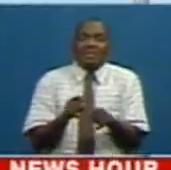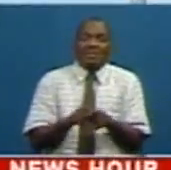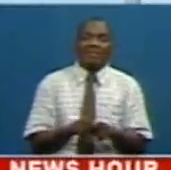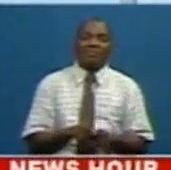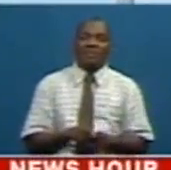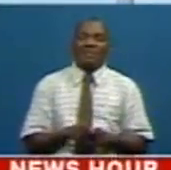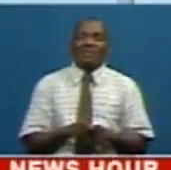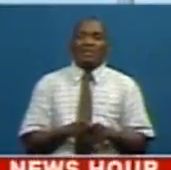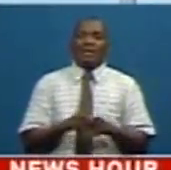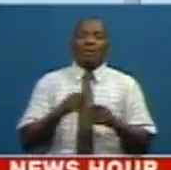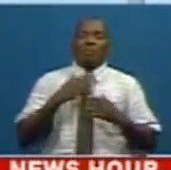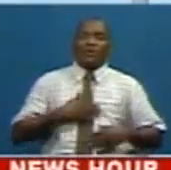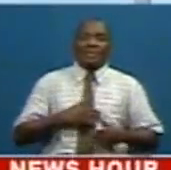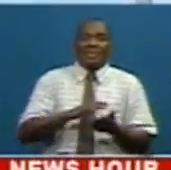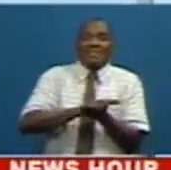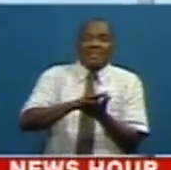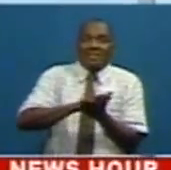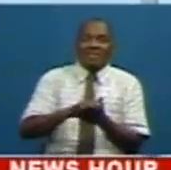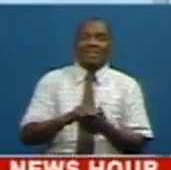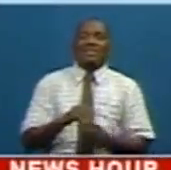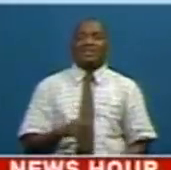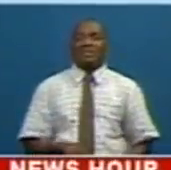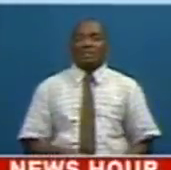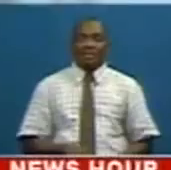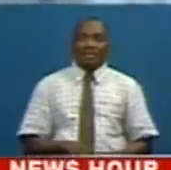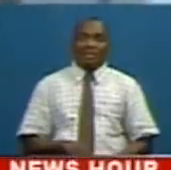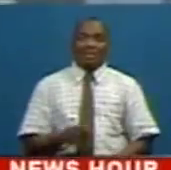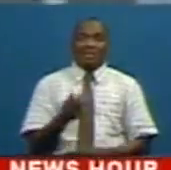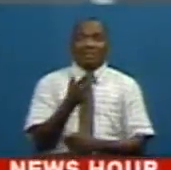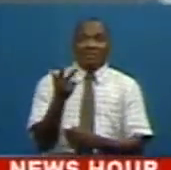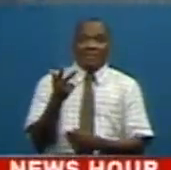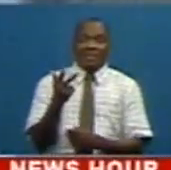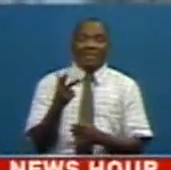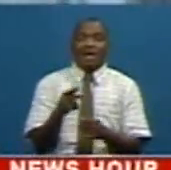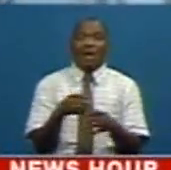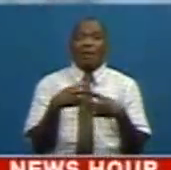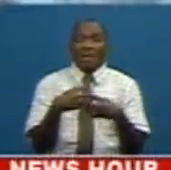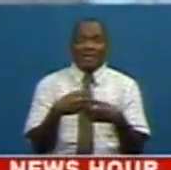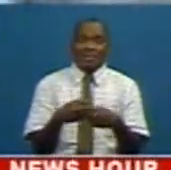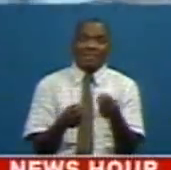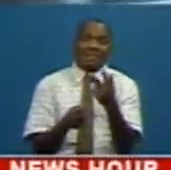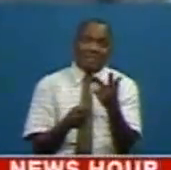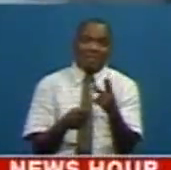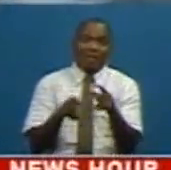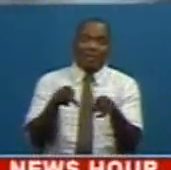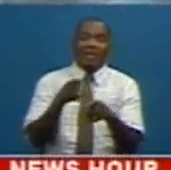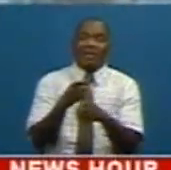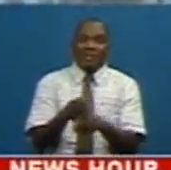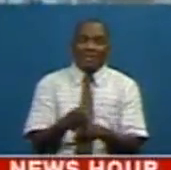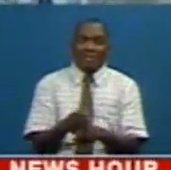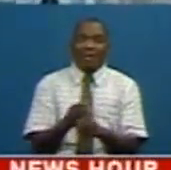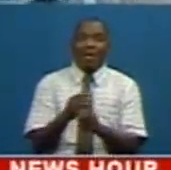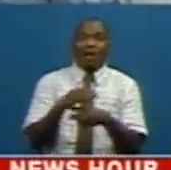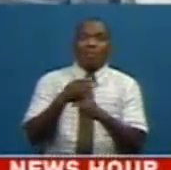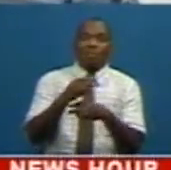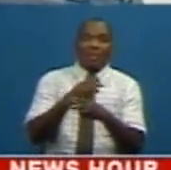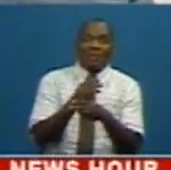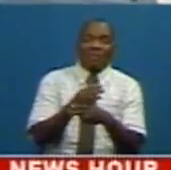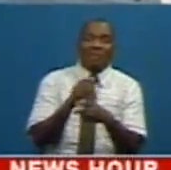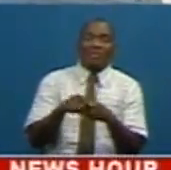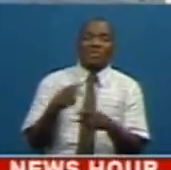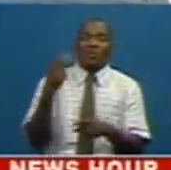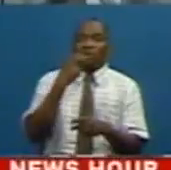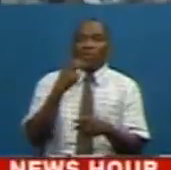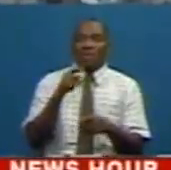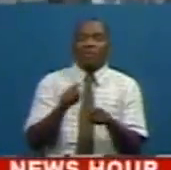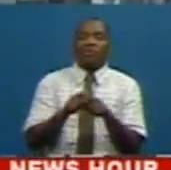skin cleansing and oral categories. The inauguration of the three plants, the biomass plant, personal care, manufacturing dryer, and the oral